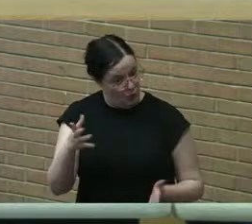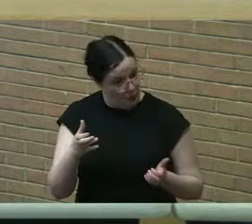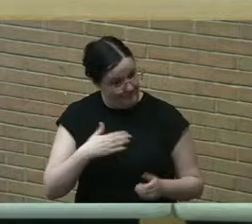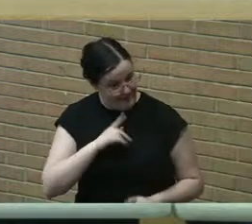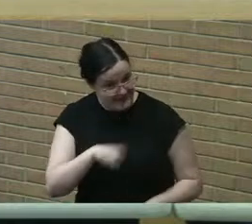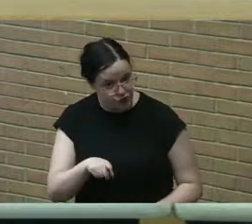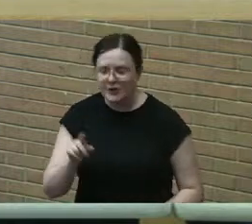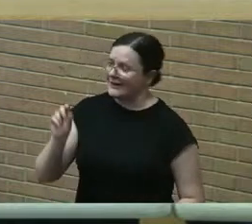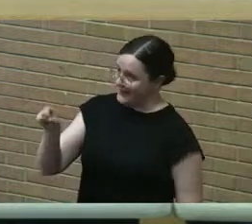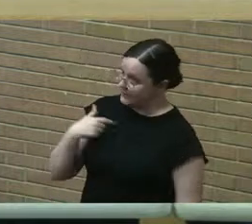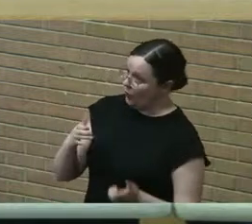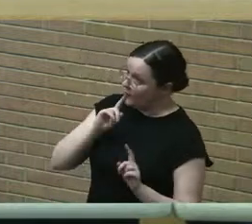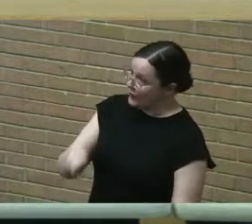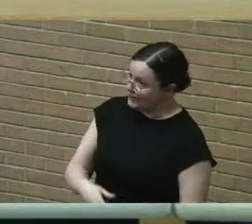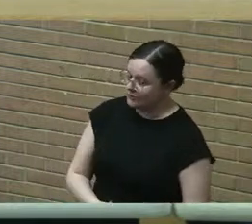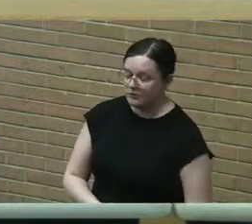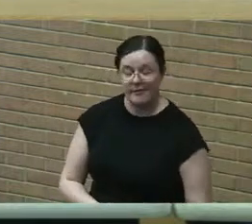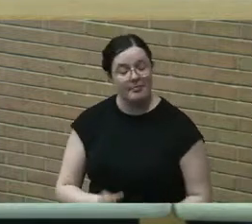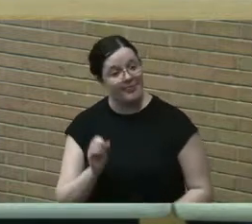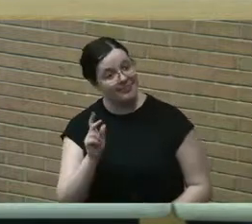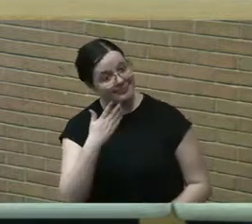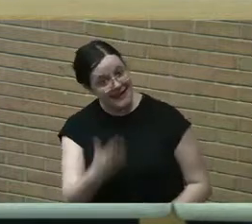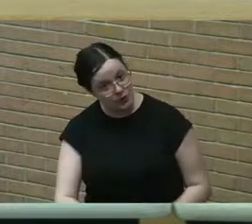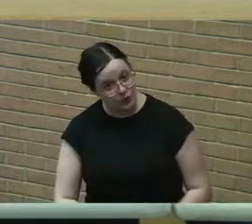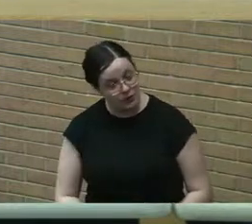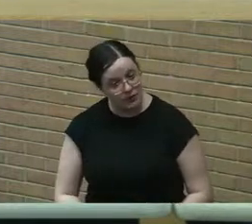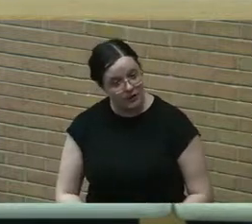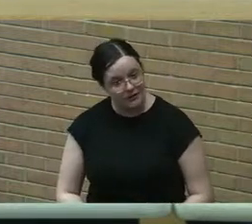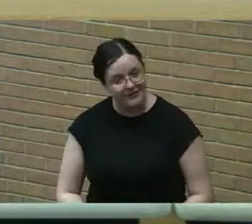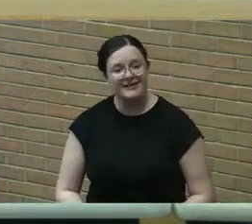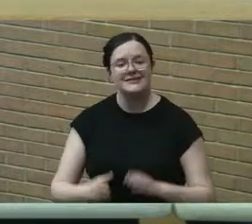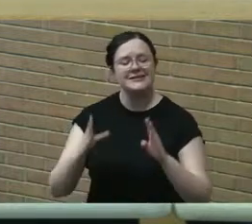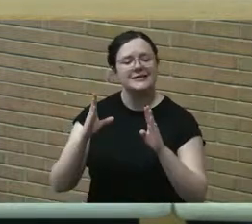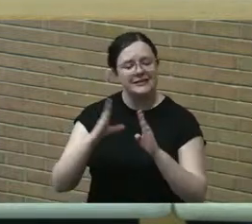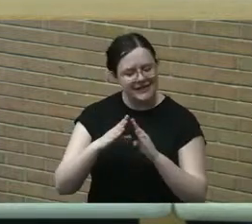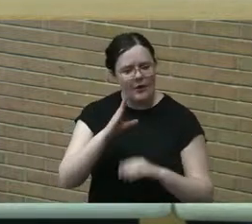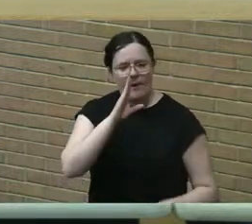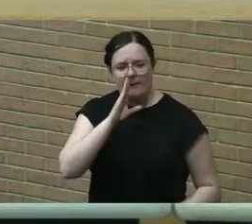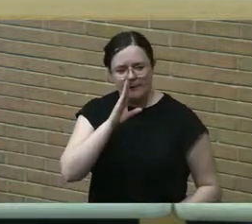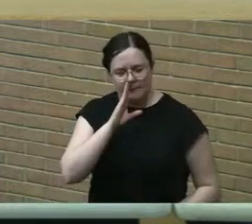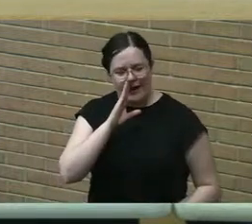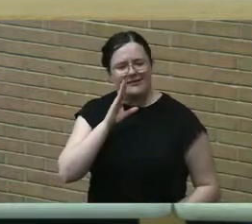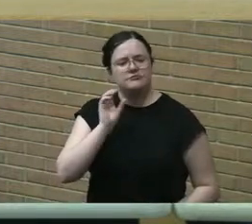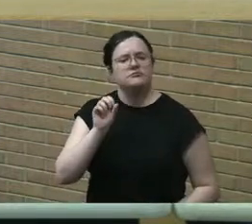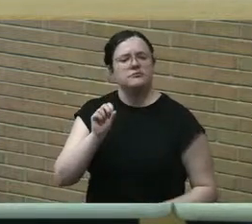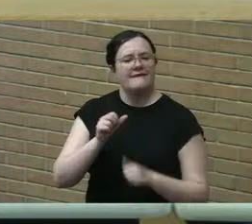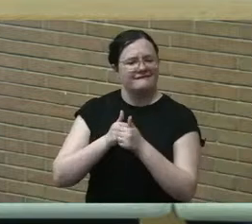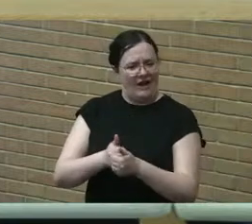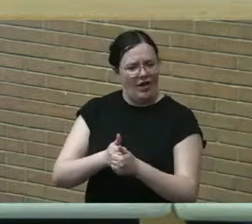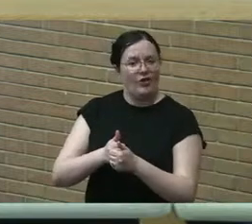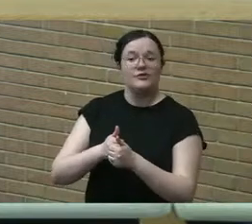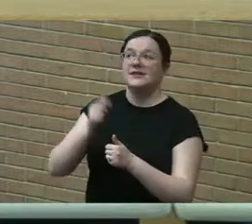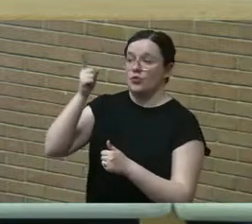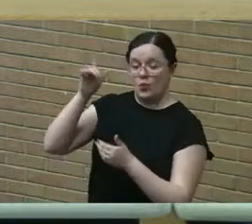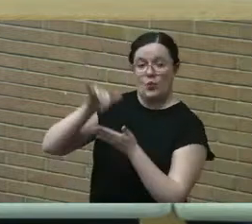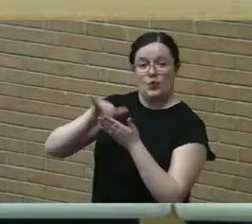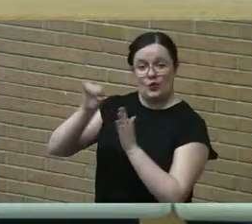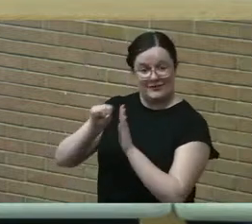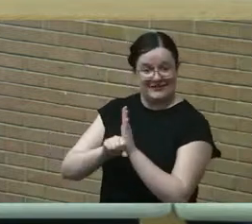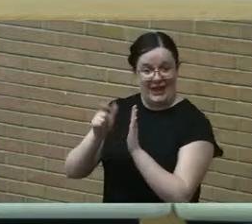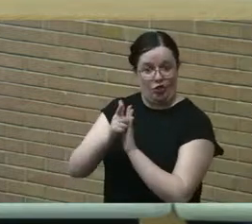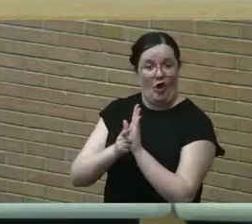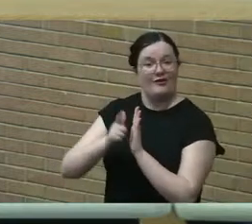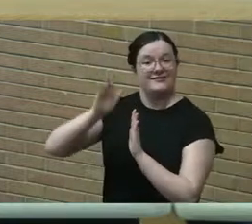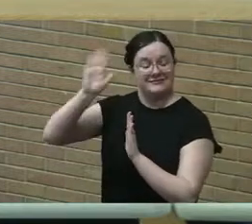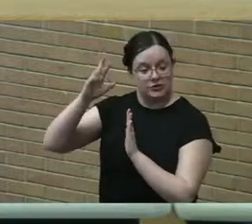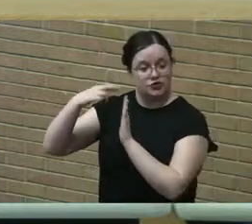right. Thank you. The town of Brighton operates under the rules of New York state law, the